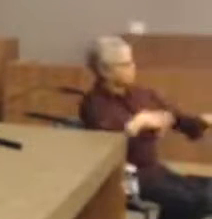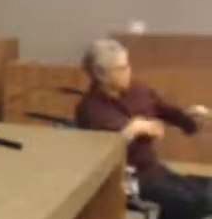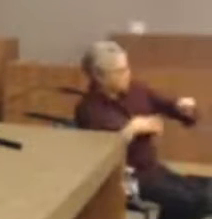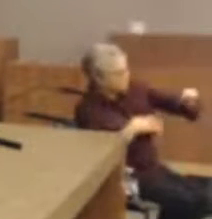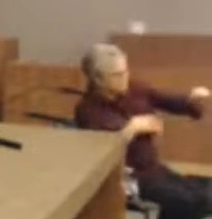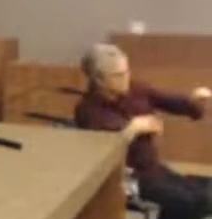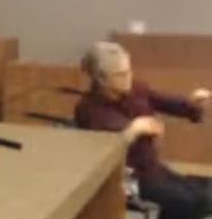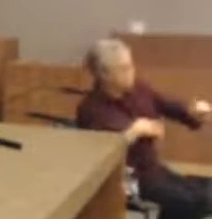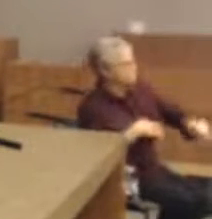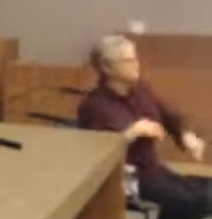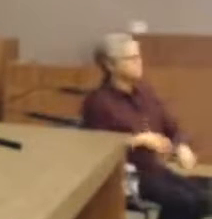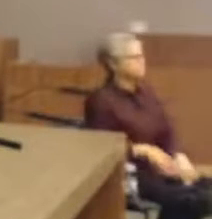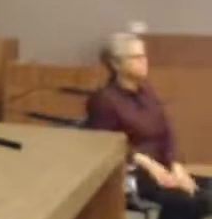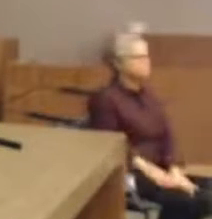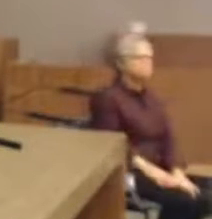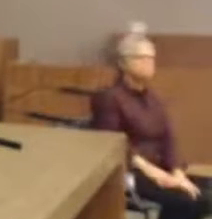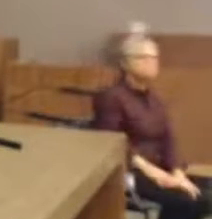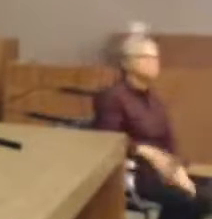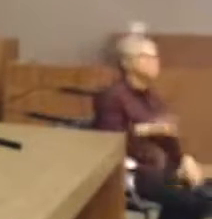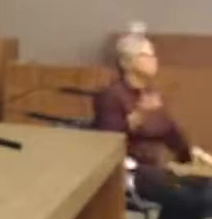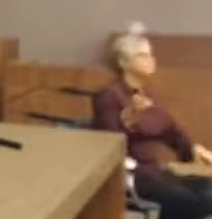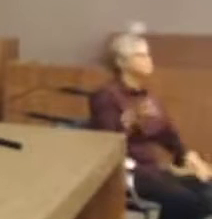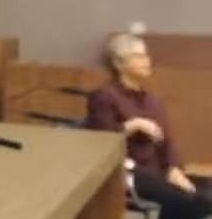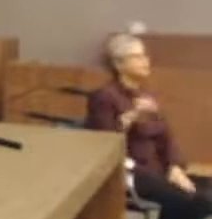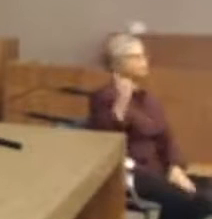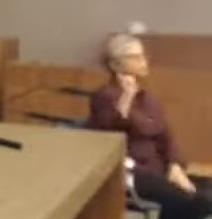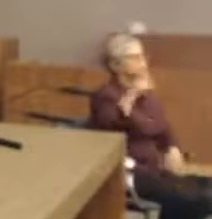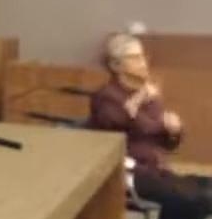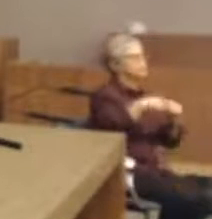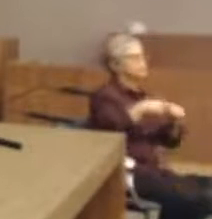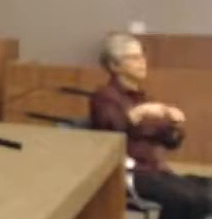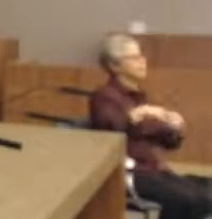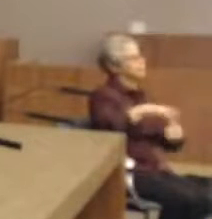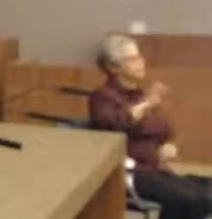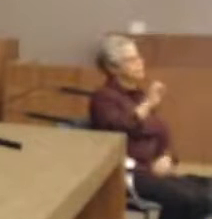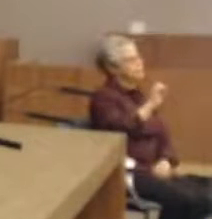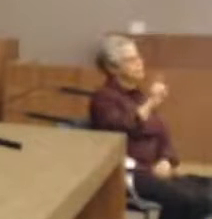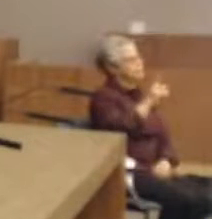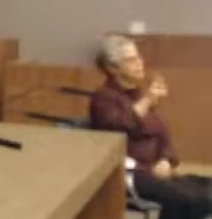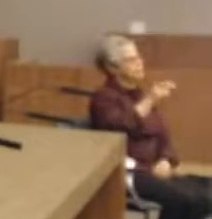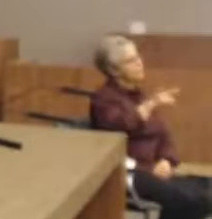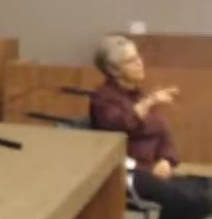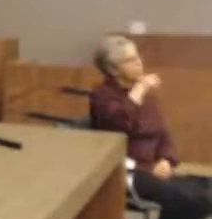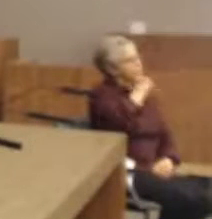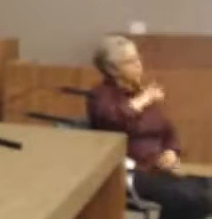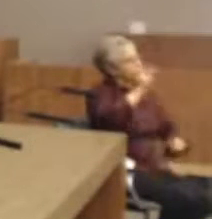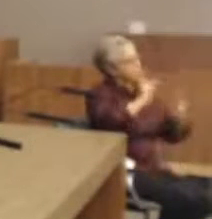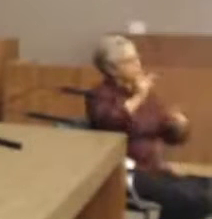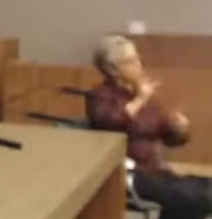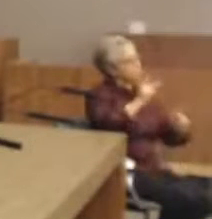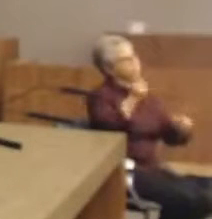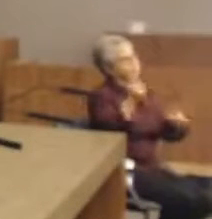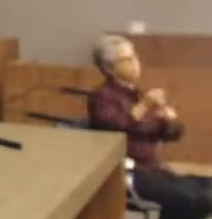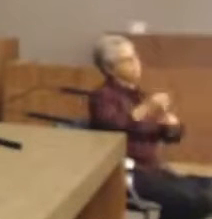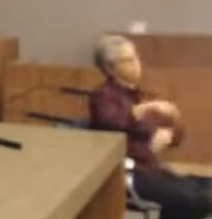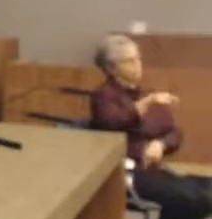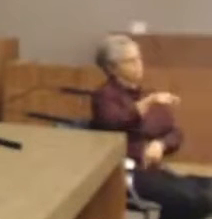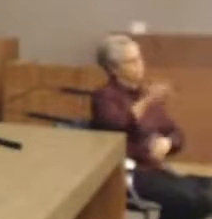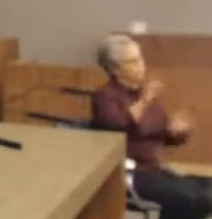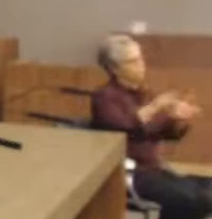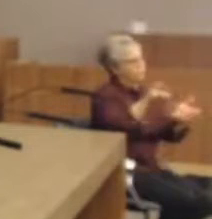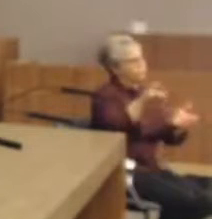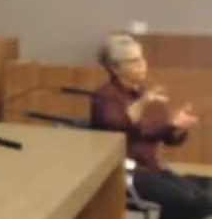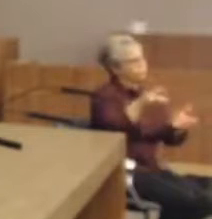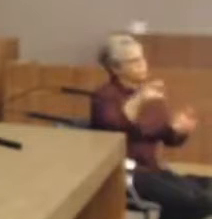Something about elder abuse. Huh? I mean, how do you guys do or read the emotions